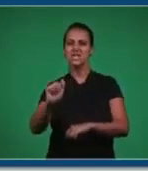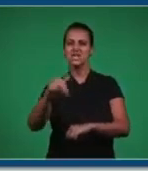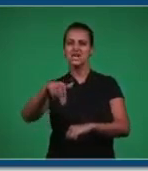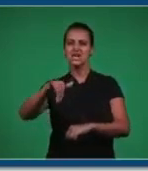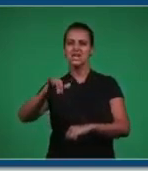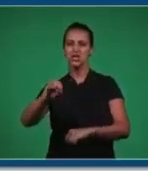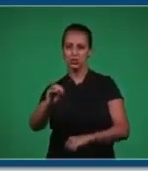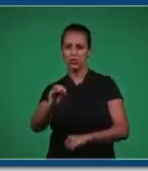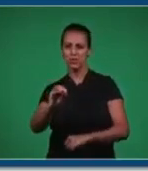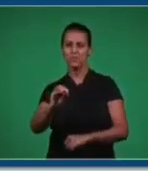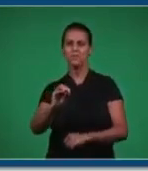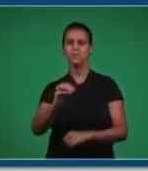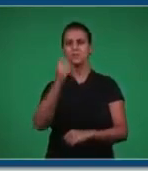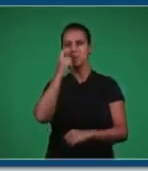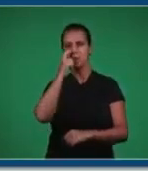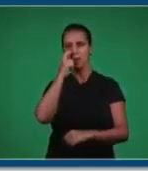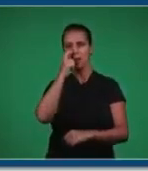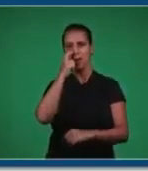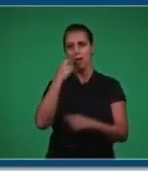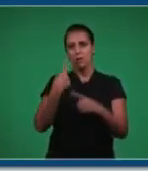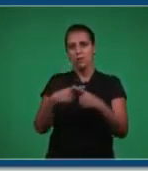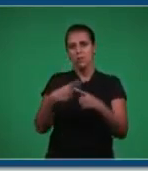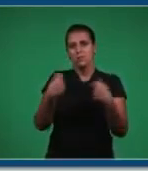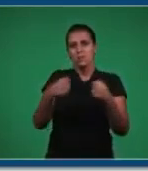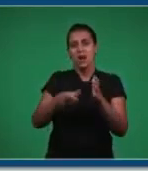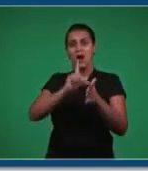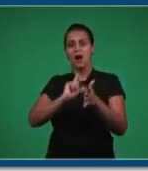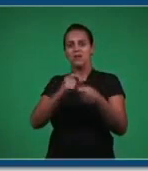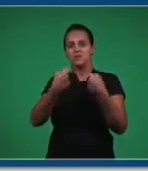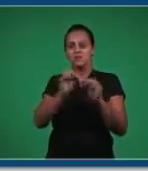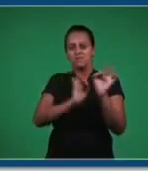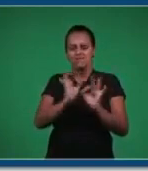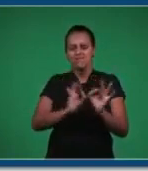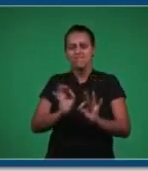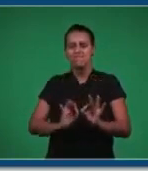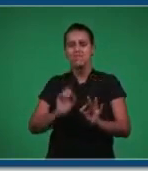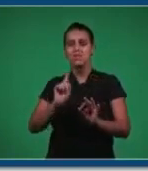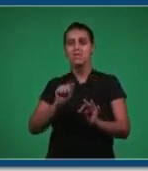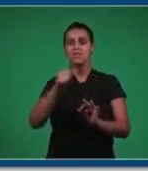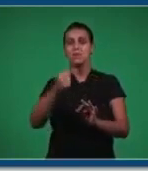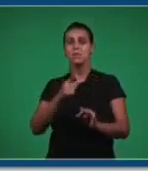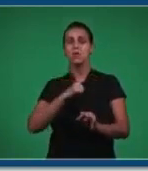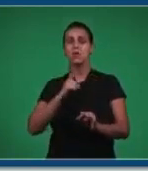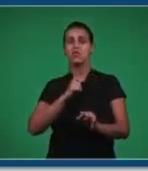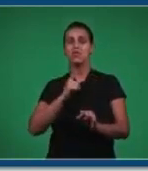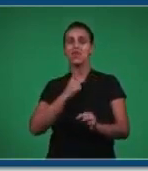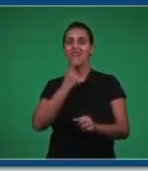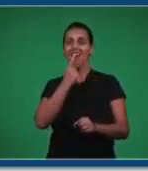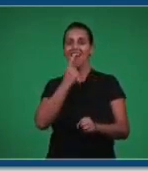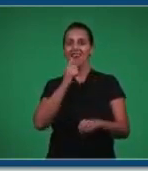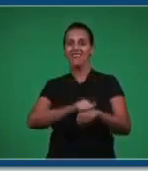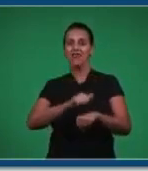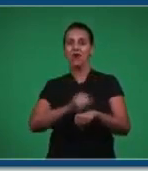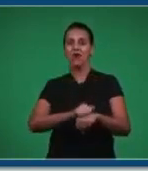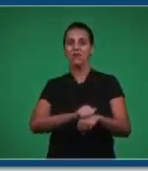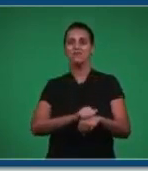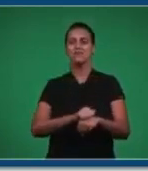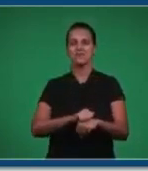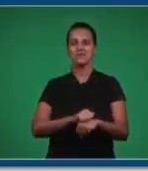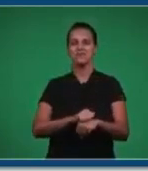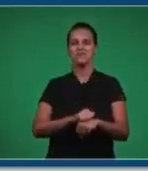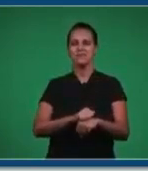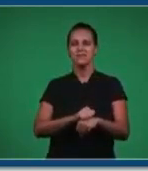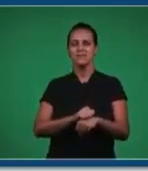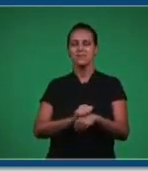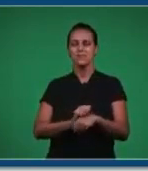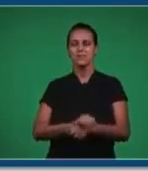you can put it on the bone and generate life. So now, on the next slide, and as